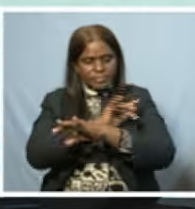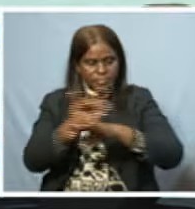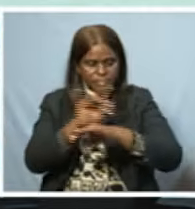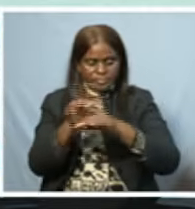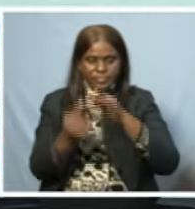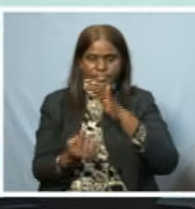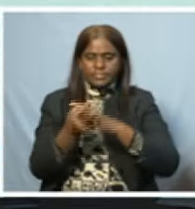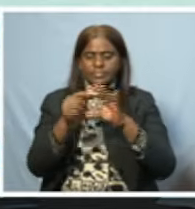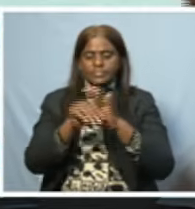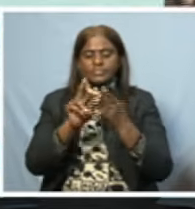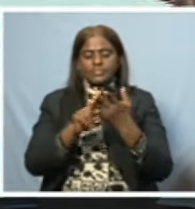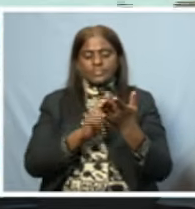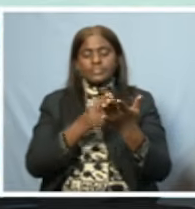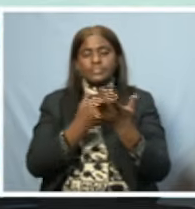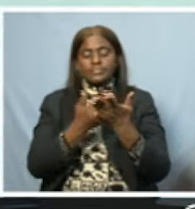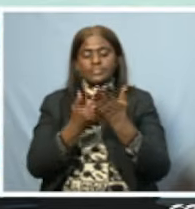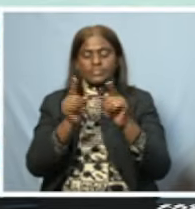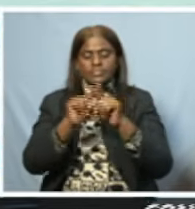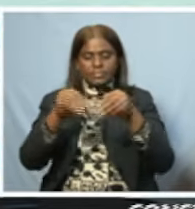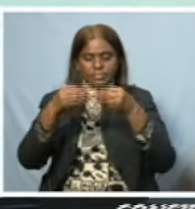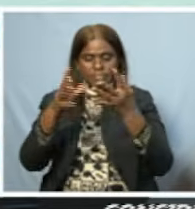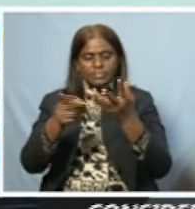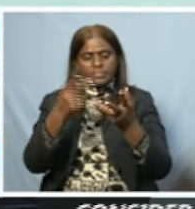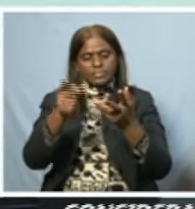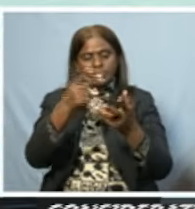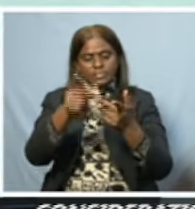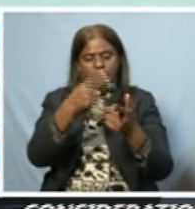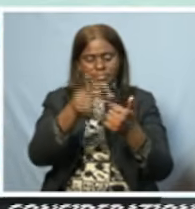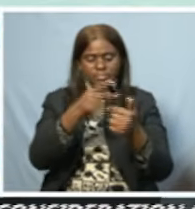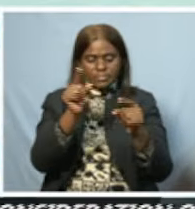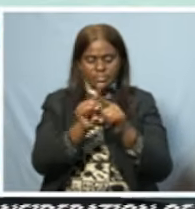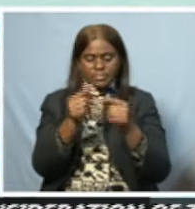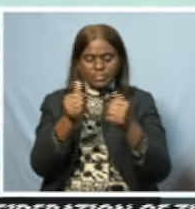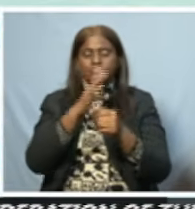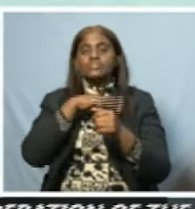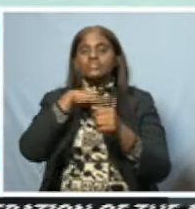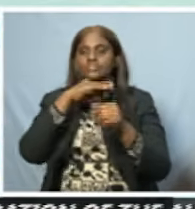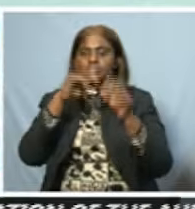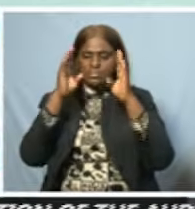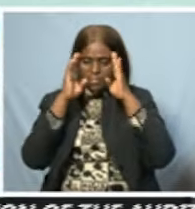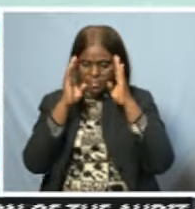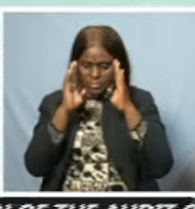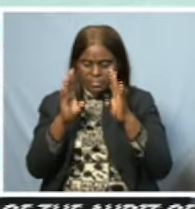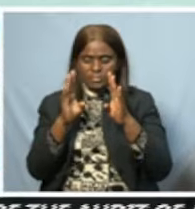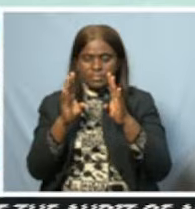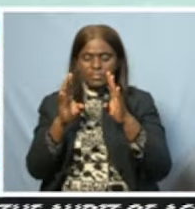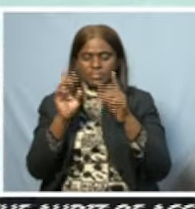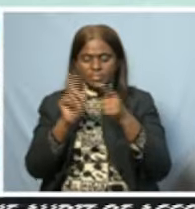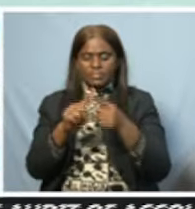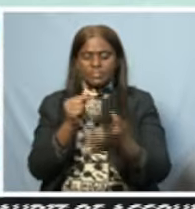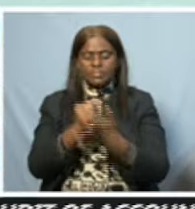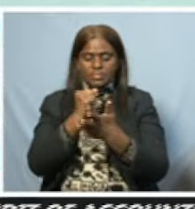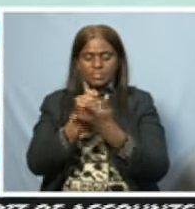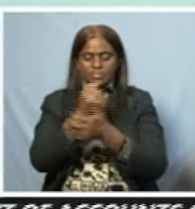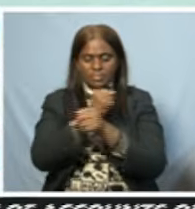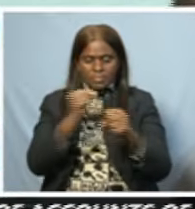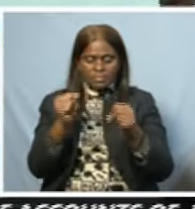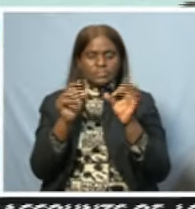the report are given priority and adequate attention to address them